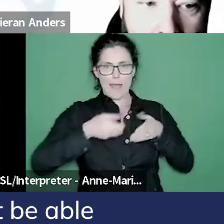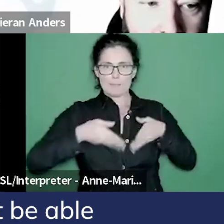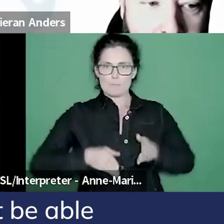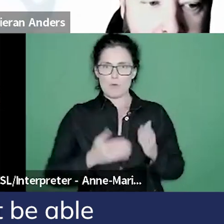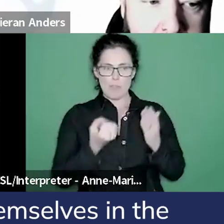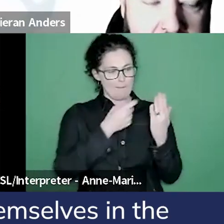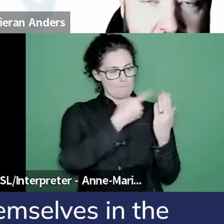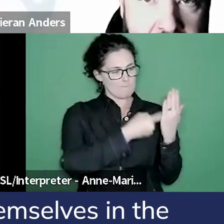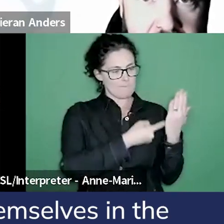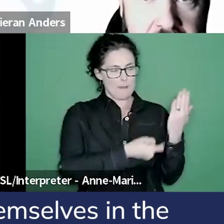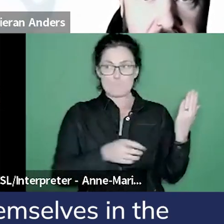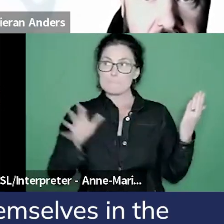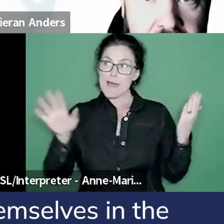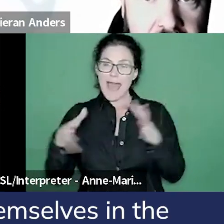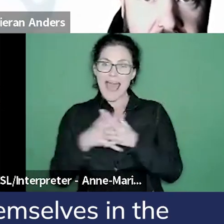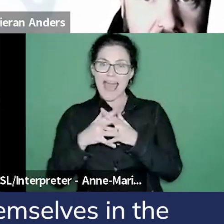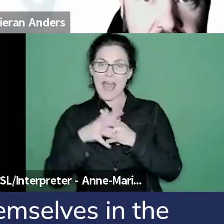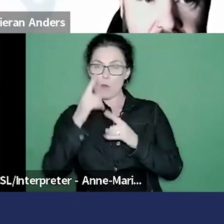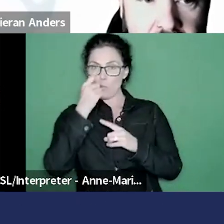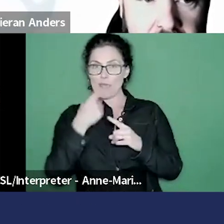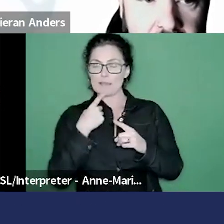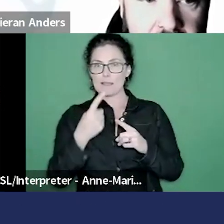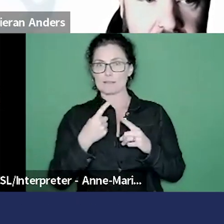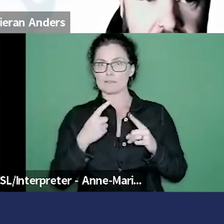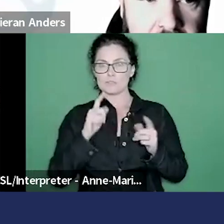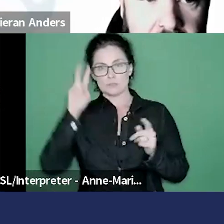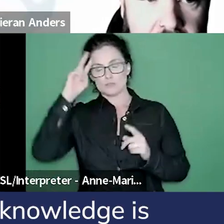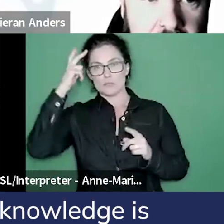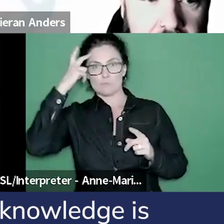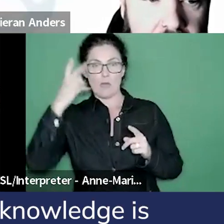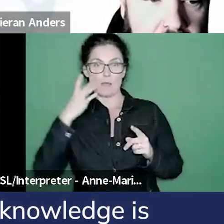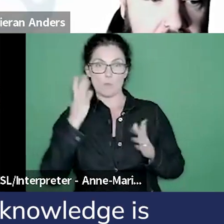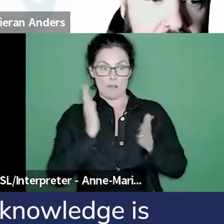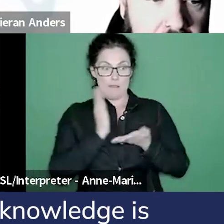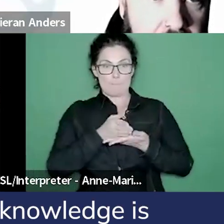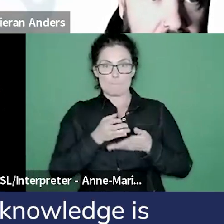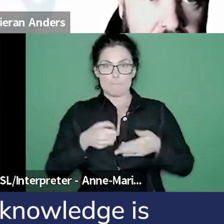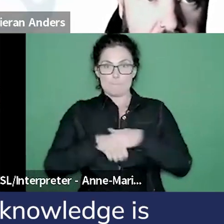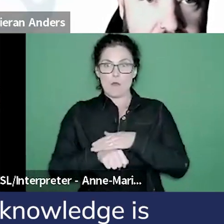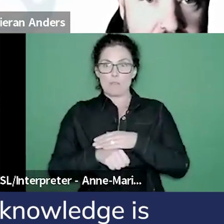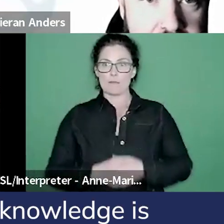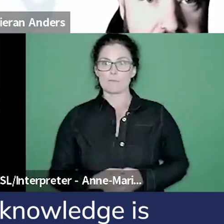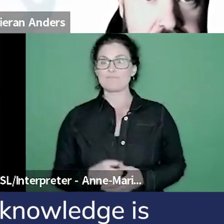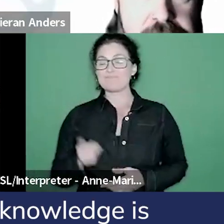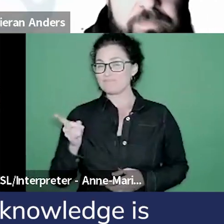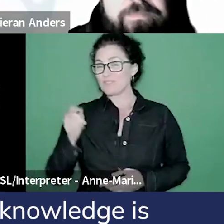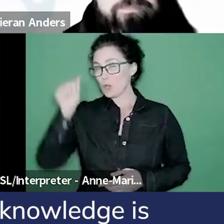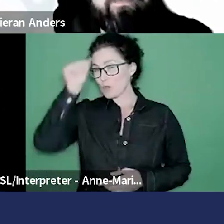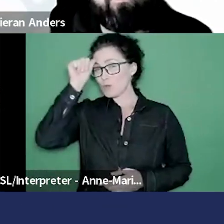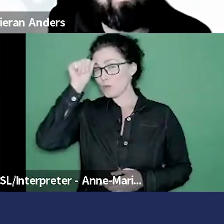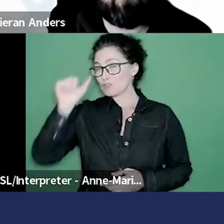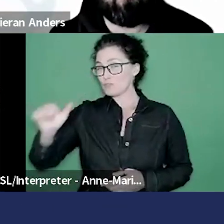their healthcare professionals in the appropriate way, or advocate for themselves in the appropriate way. So I think that's really important. Absolutely, having the knowledge is important. Thanks,